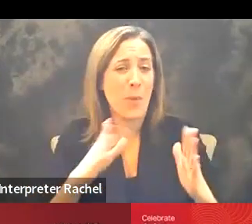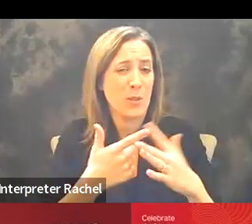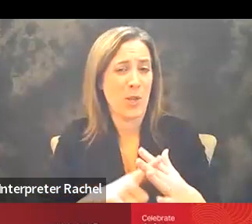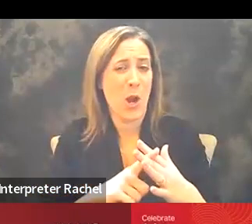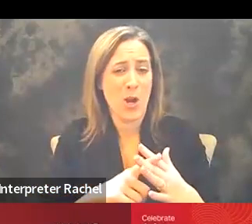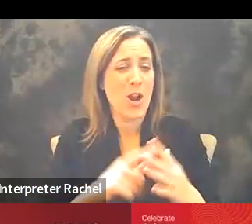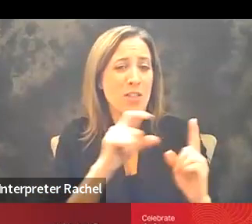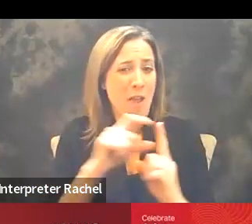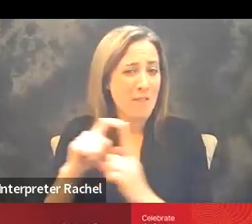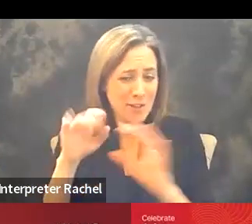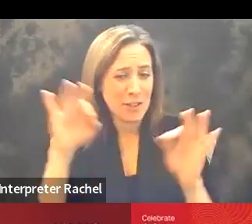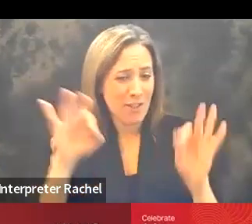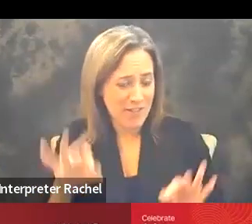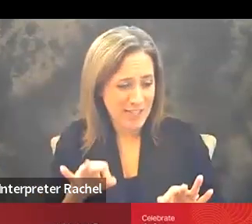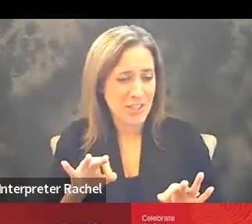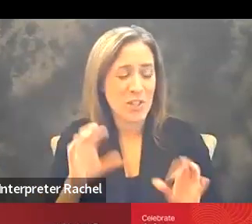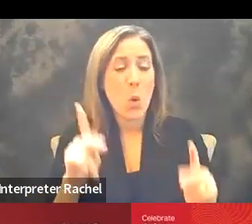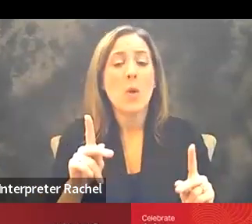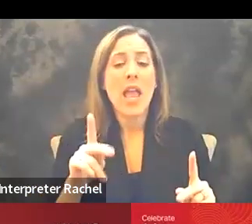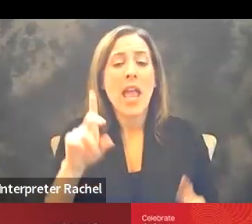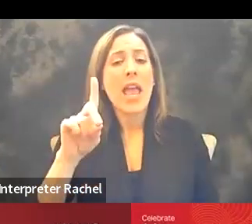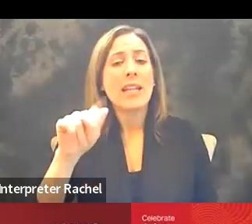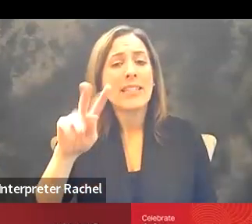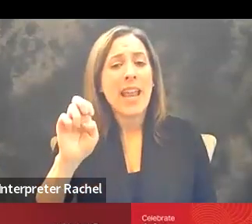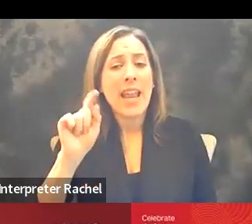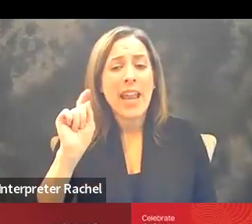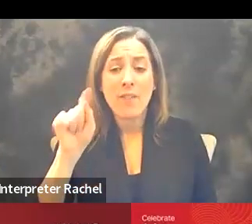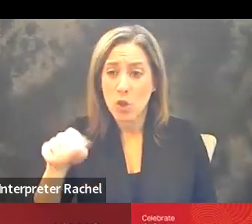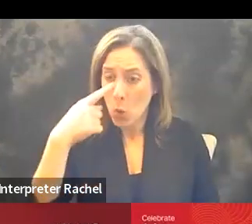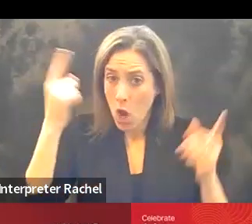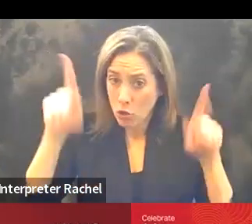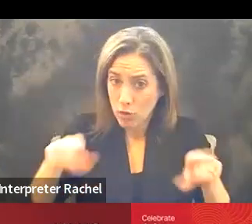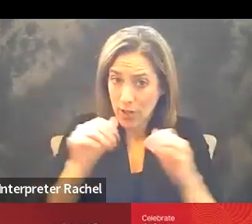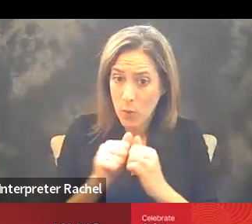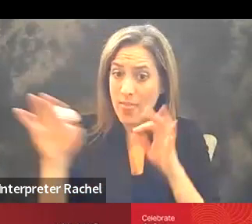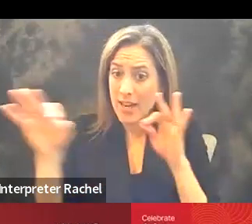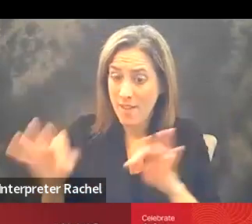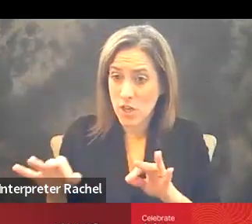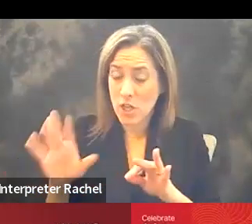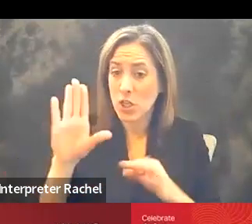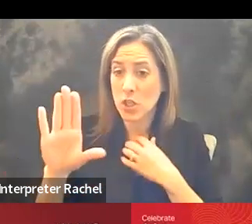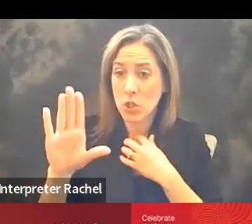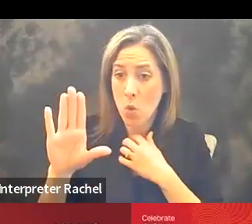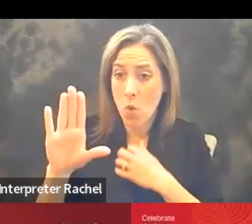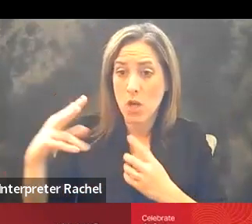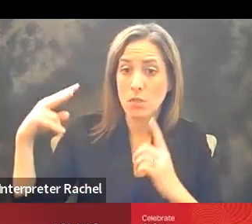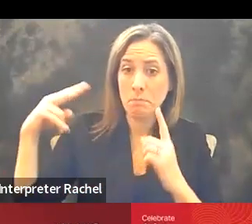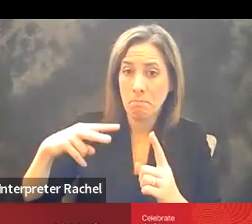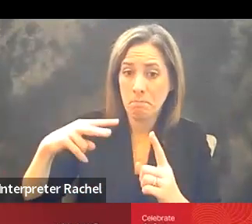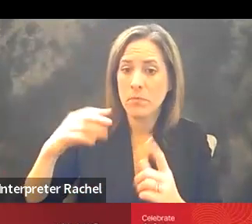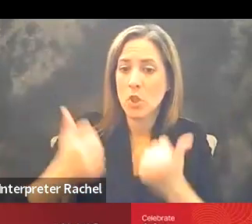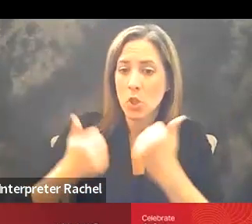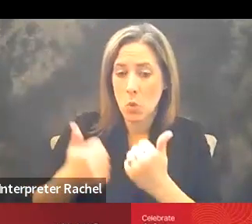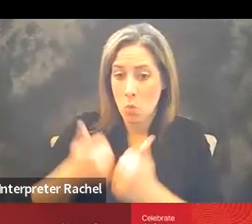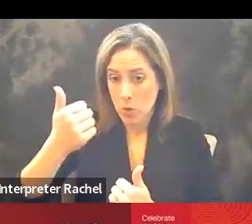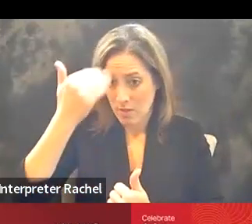So what are your thoughts, Dave? Do you agree with the definitions? What angle are you most familiar with? Is